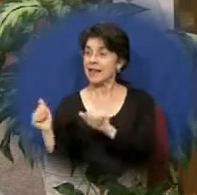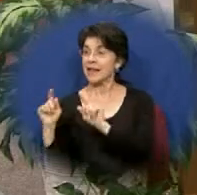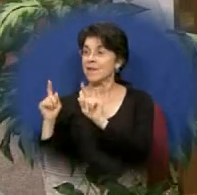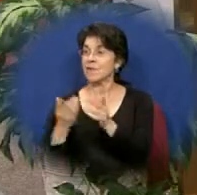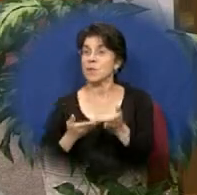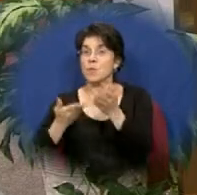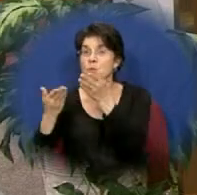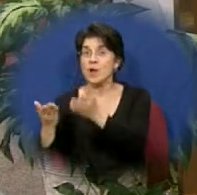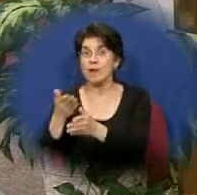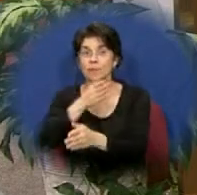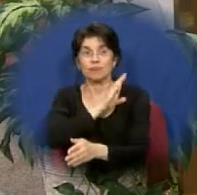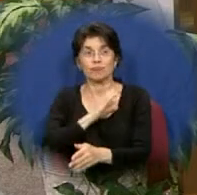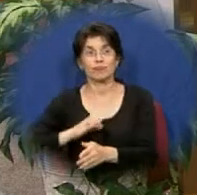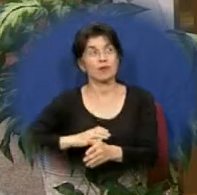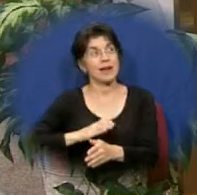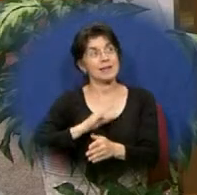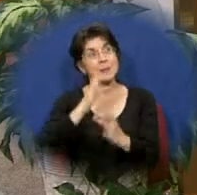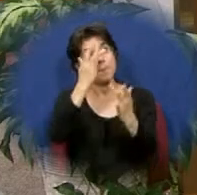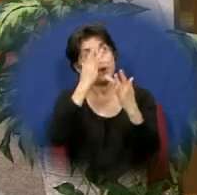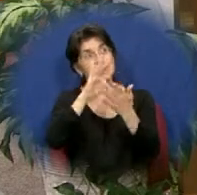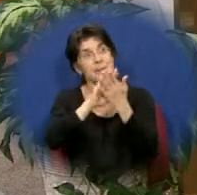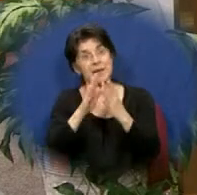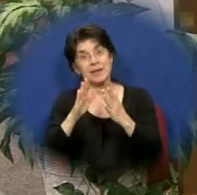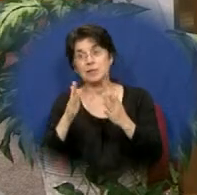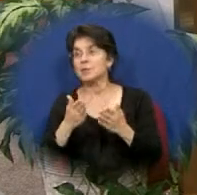others. Thanks be to God.